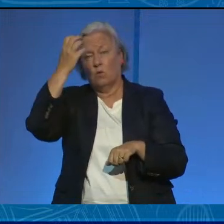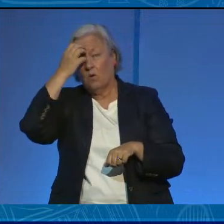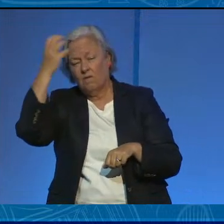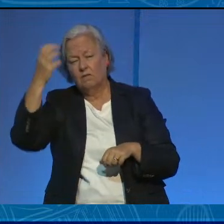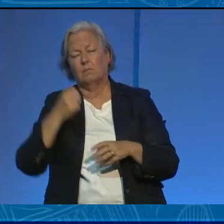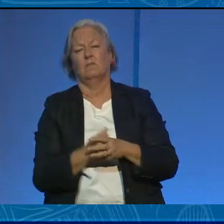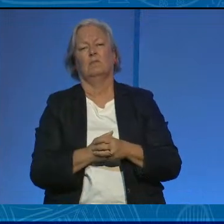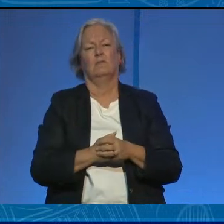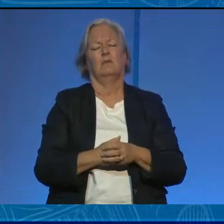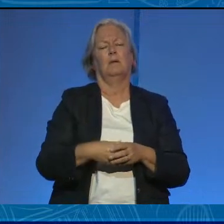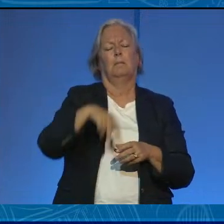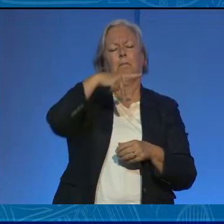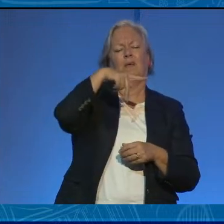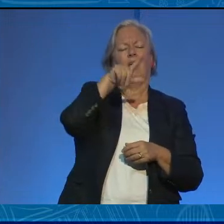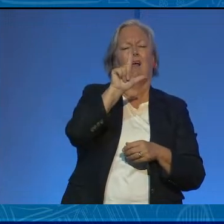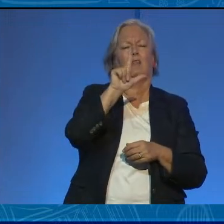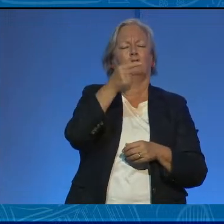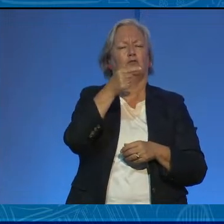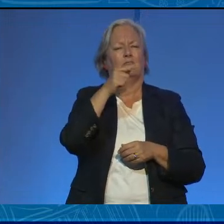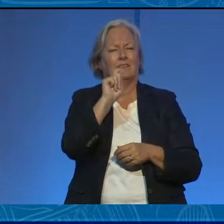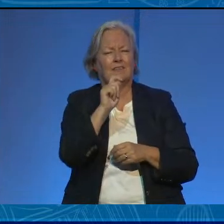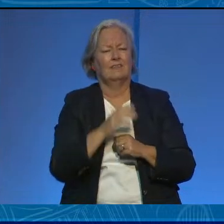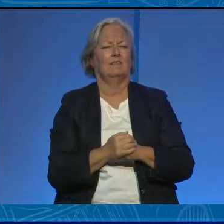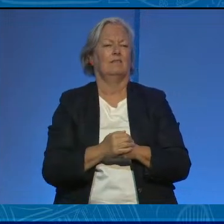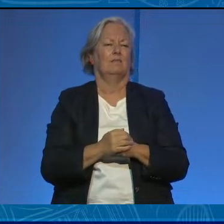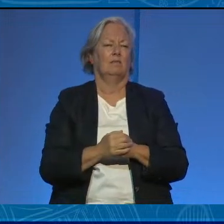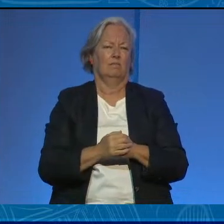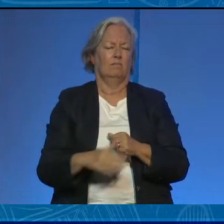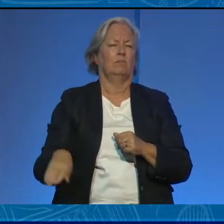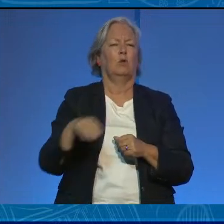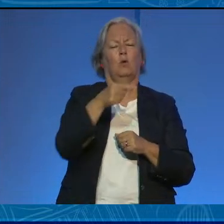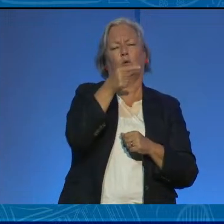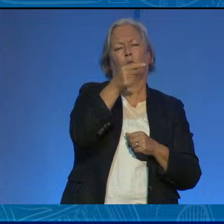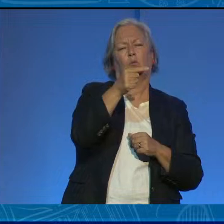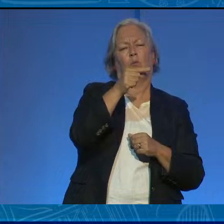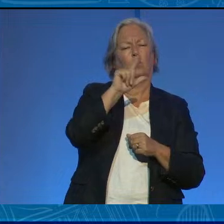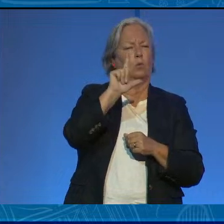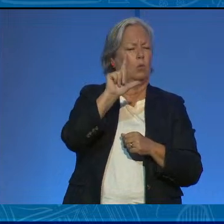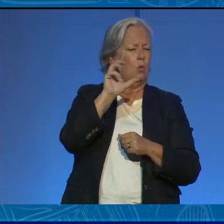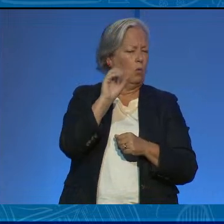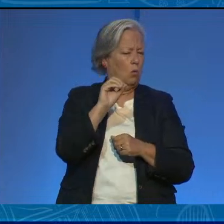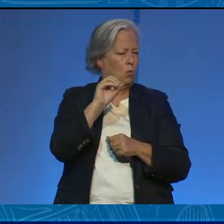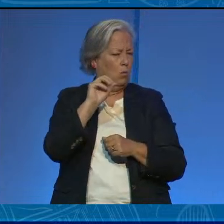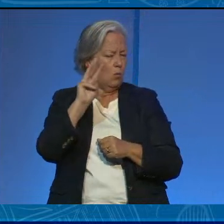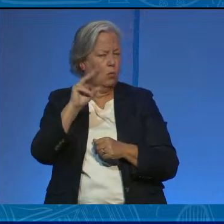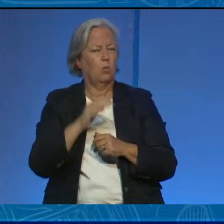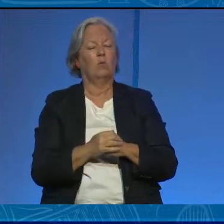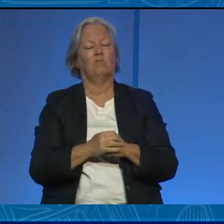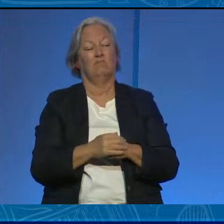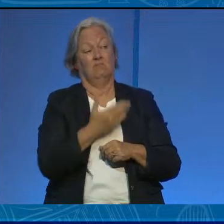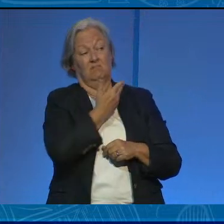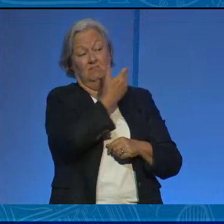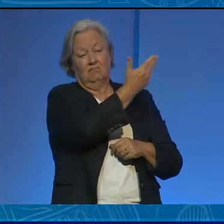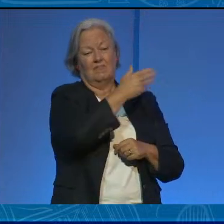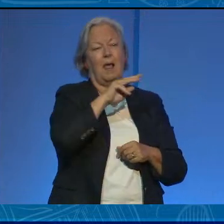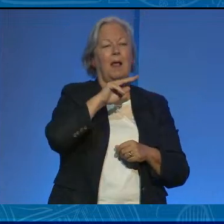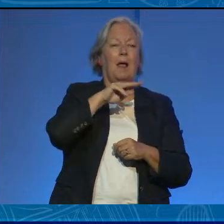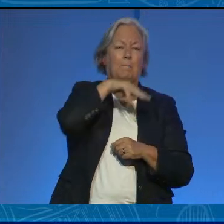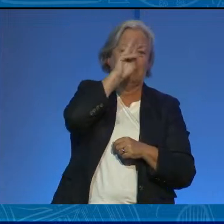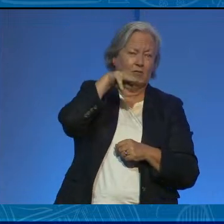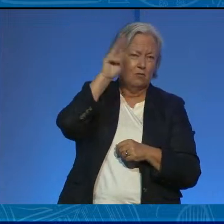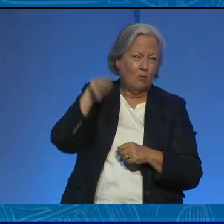PLDT, Converge, Globe, Philippine Coffee Board Incorporated, McDonald's Philippines, and